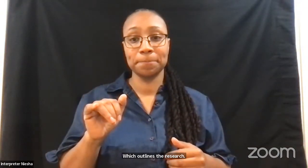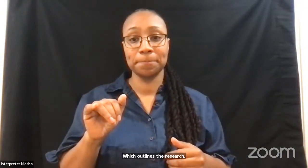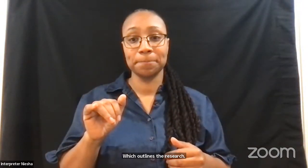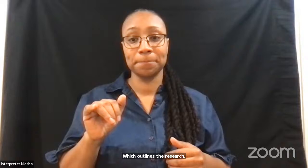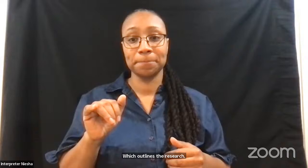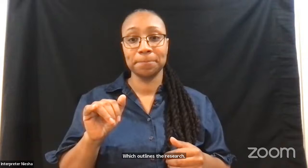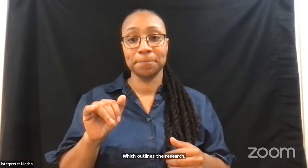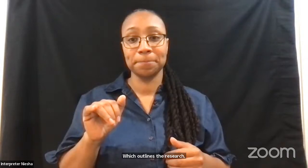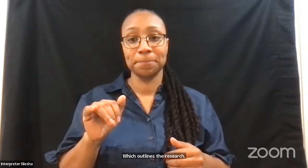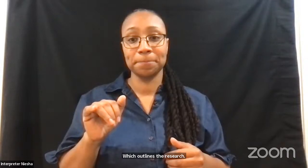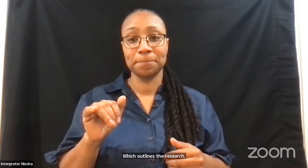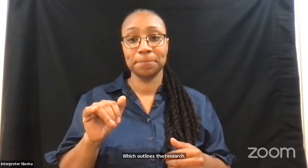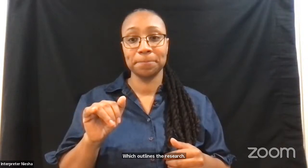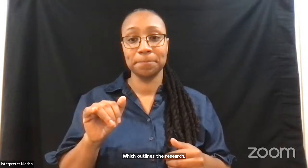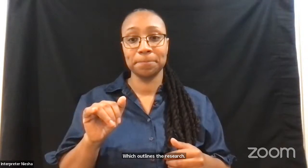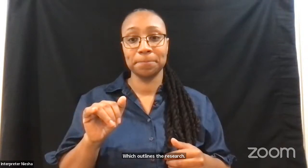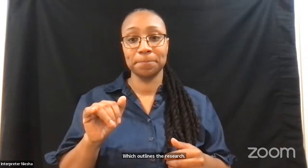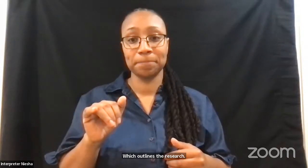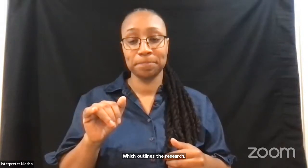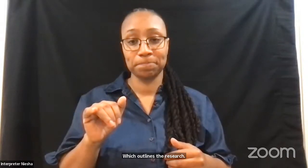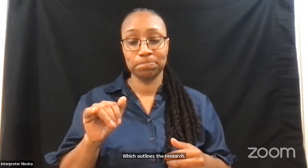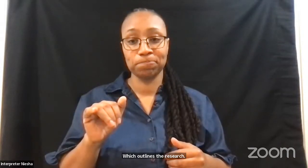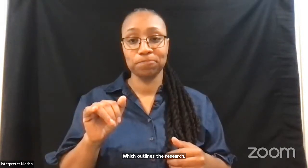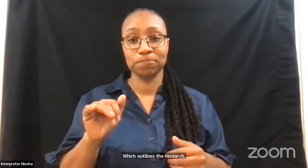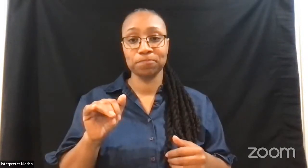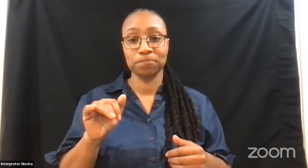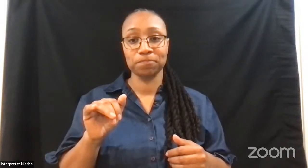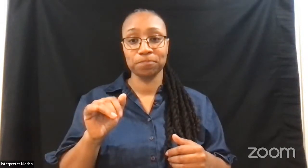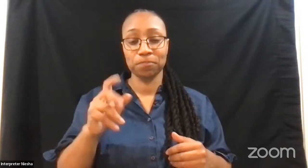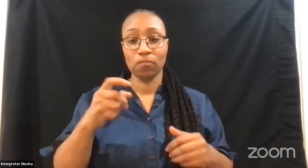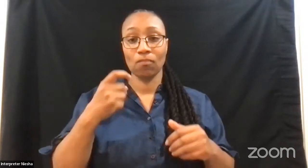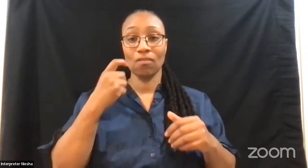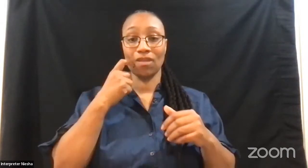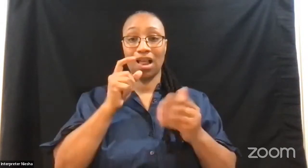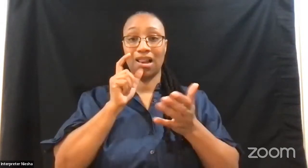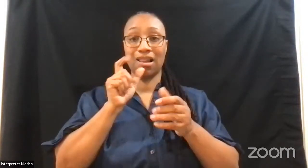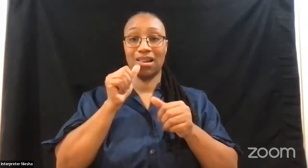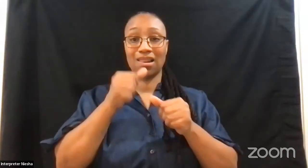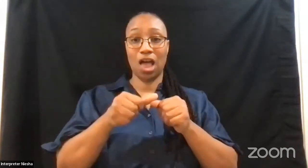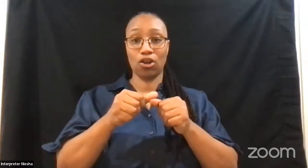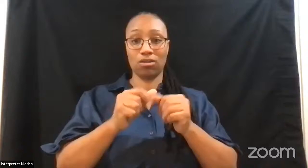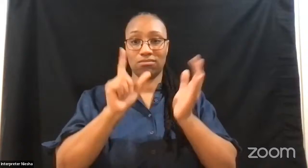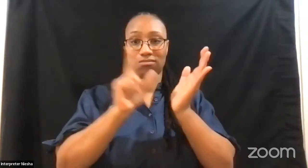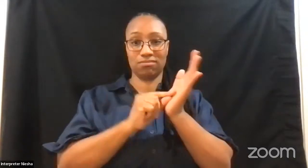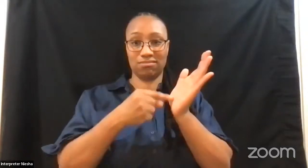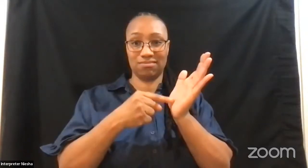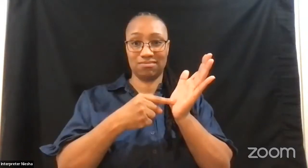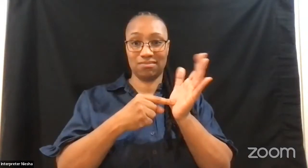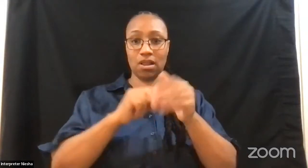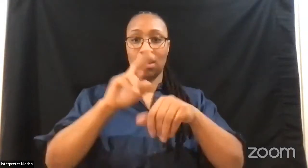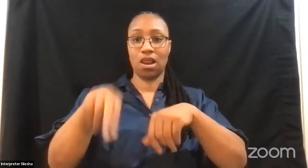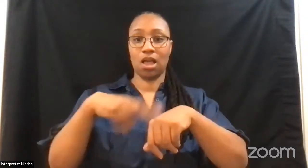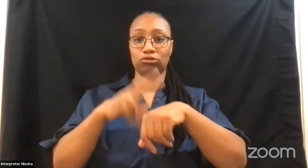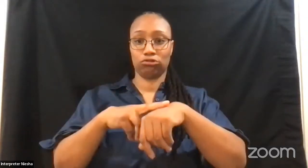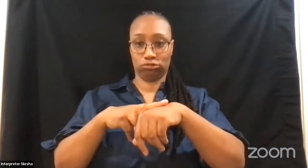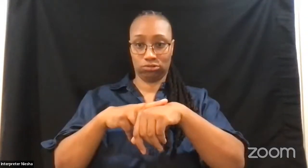letter that we just issued to the National Institute on Minority Health Disparities,